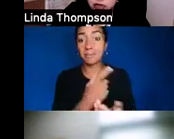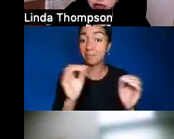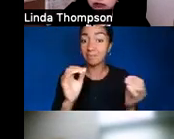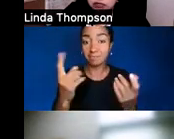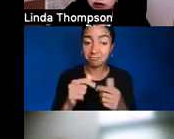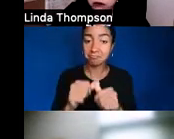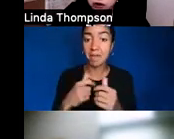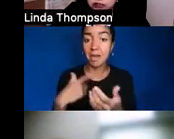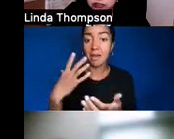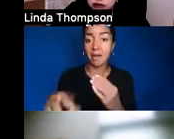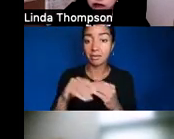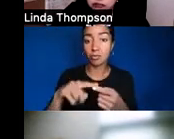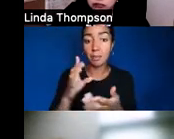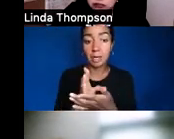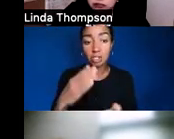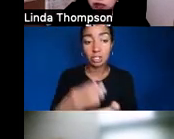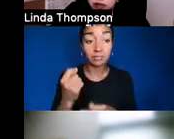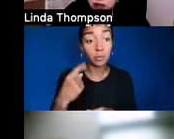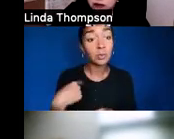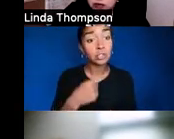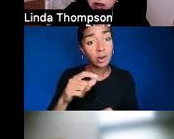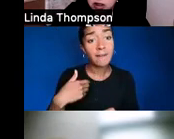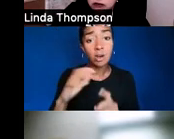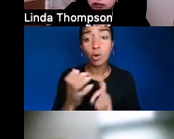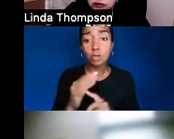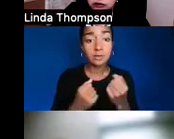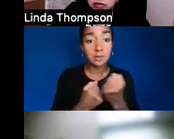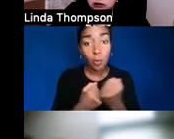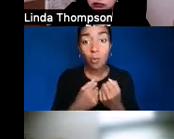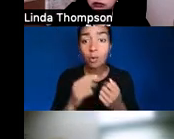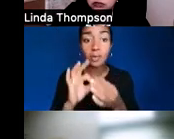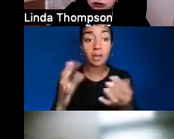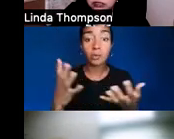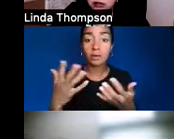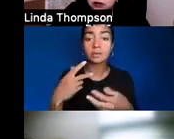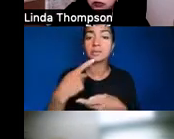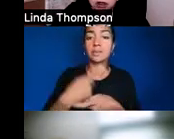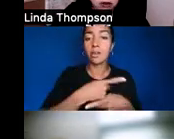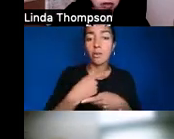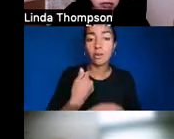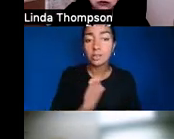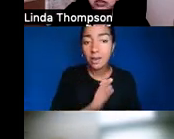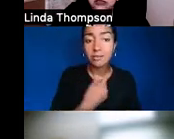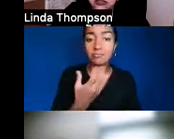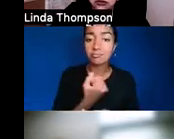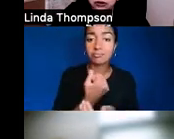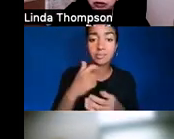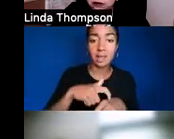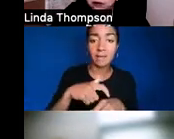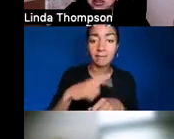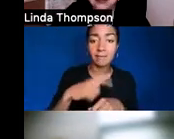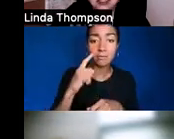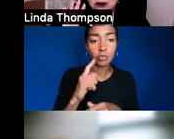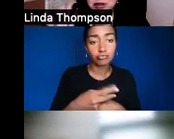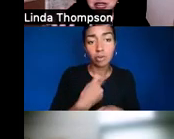taking time to care for ourselves. Not where there's guilt or somebody telling, well, now I got to do this because you're not